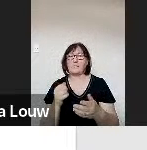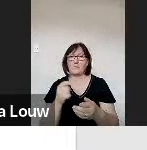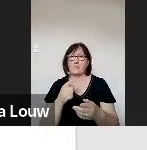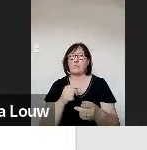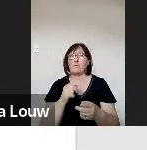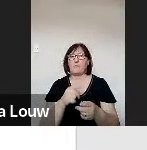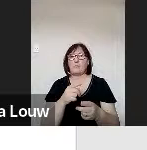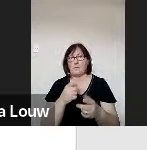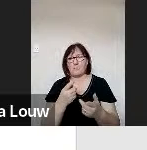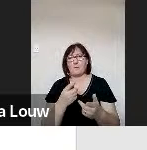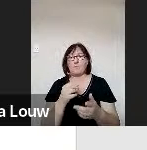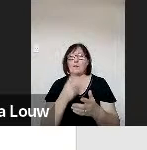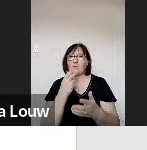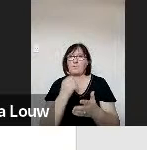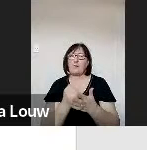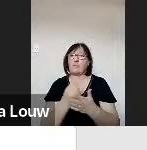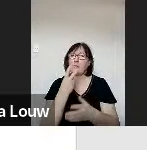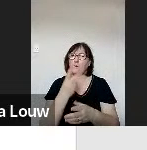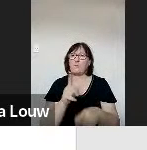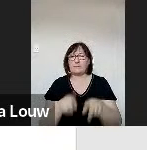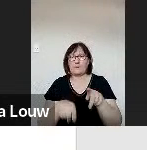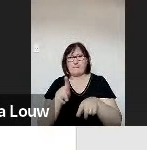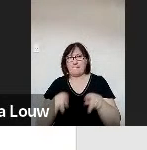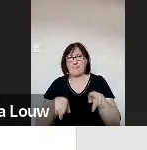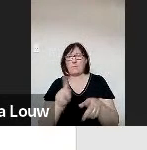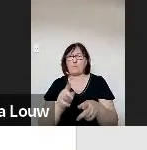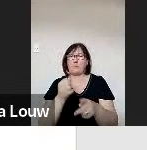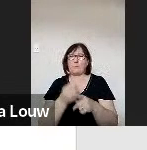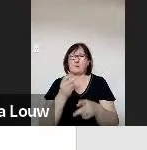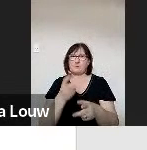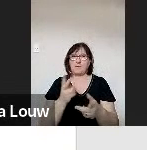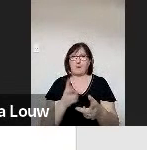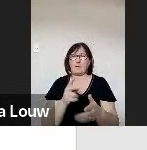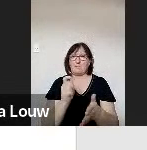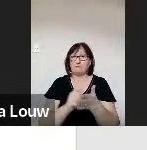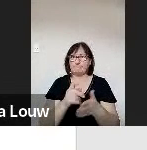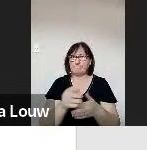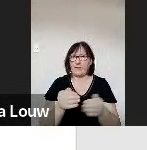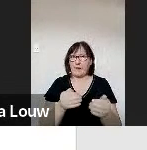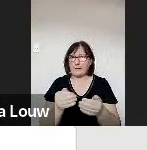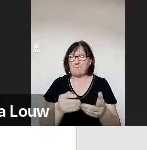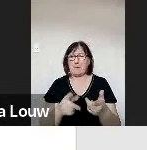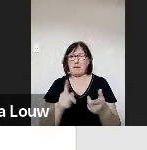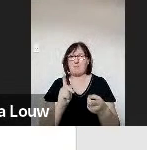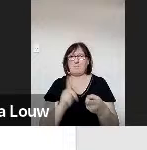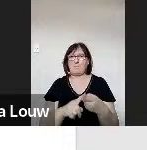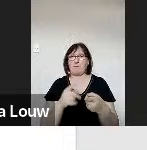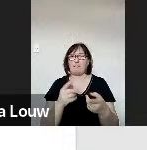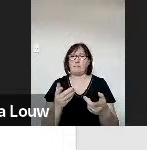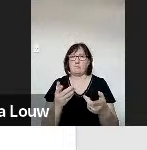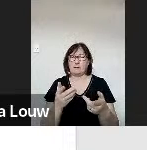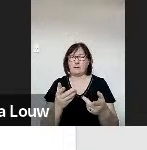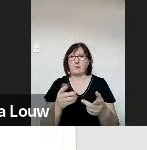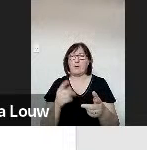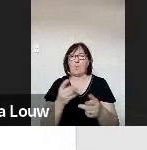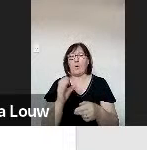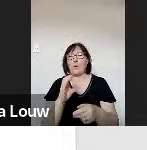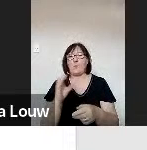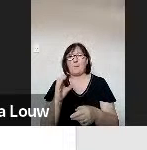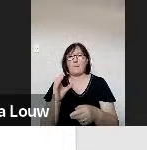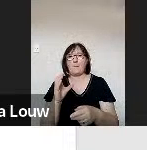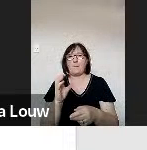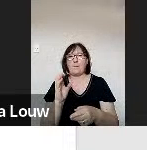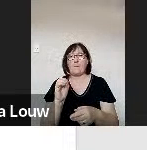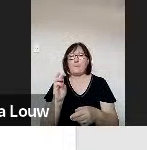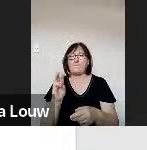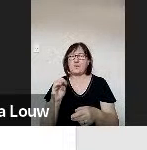administratively or not. If the trader elect not to be dealt with administratively, the commissioner will have an option